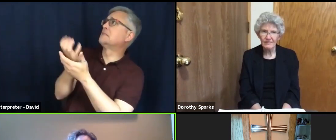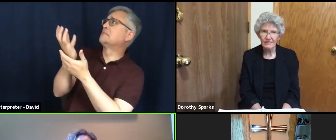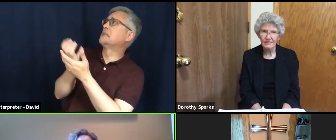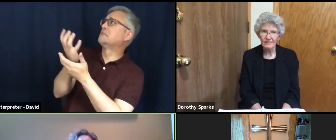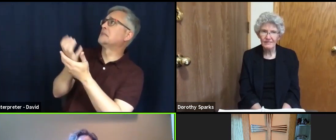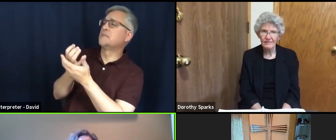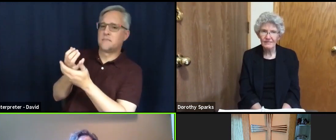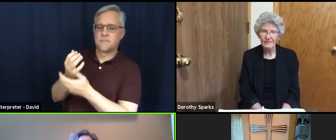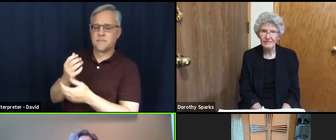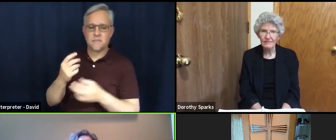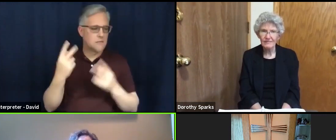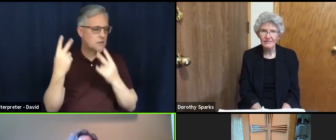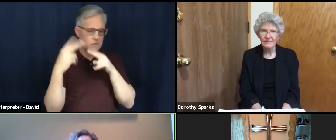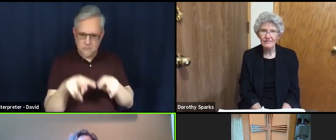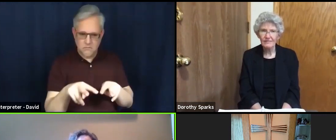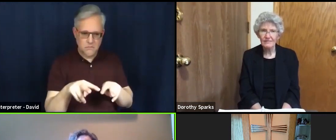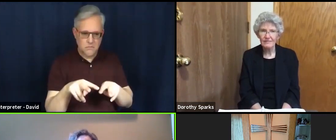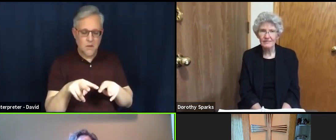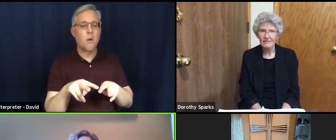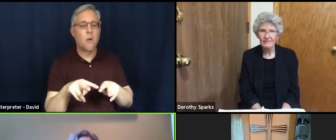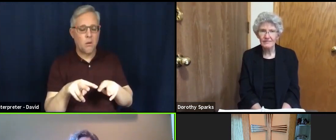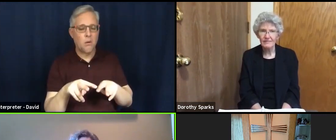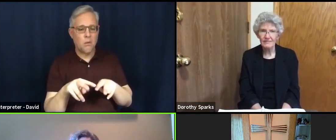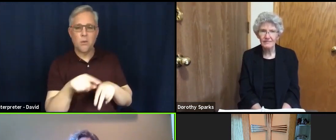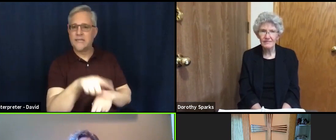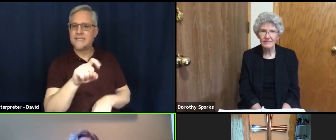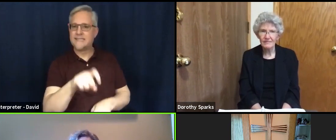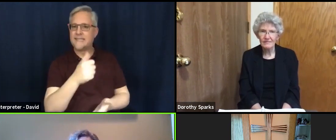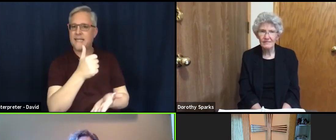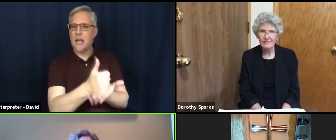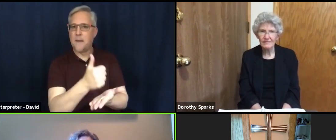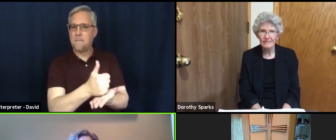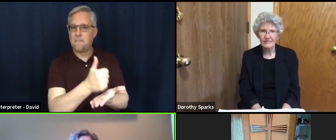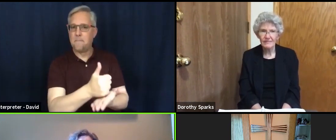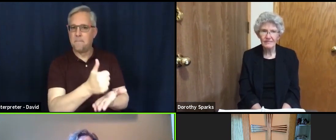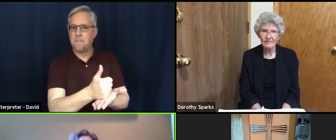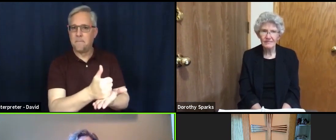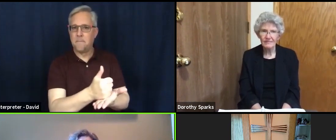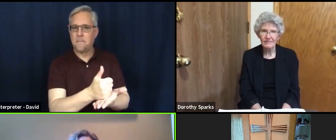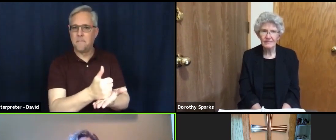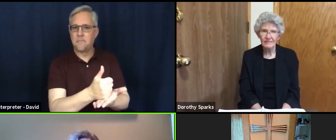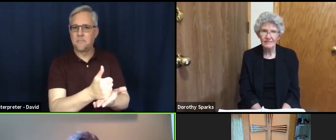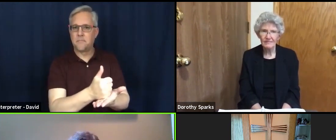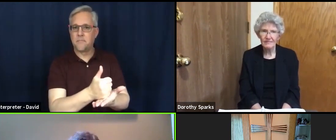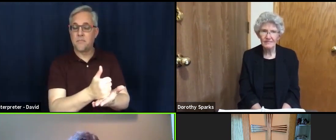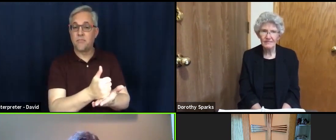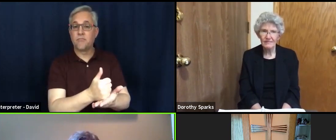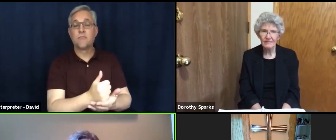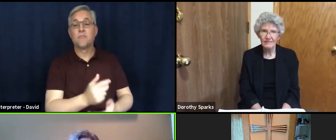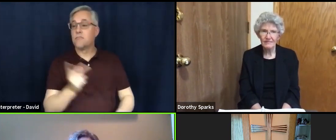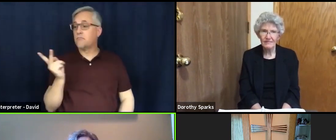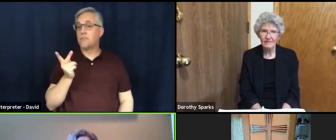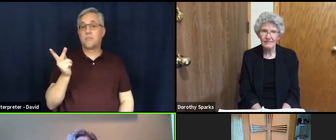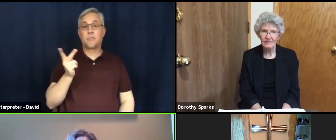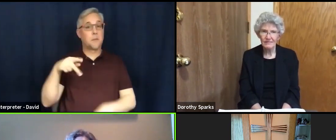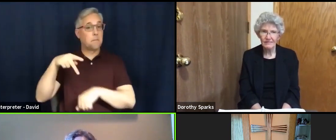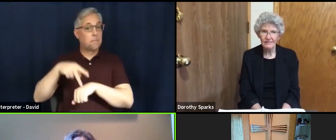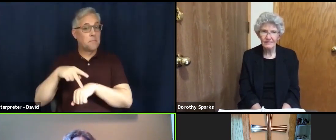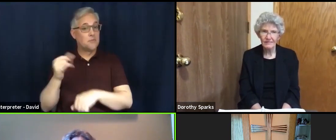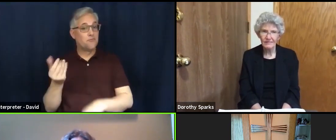But Peter and John didn't start from the point of thinking they knew what that man